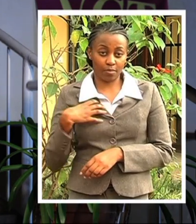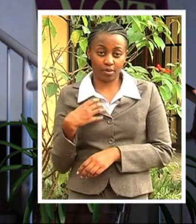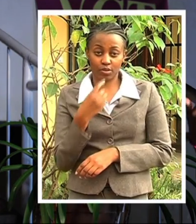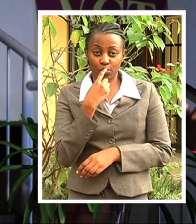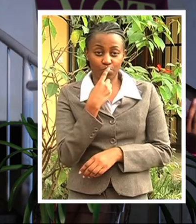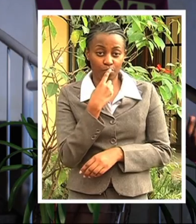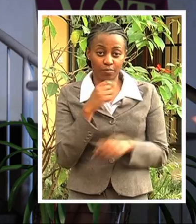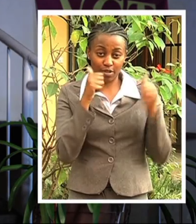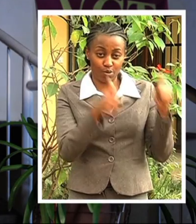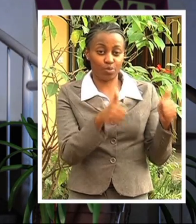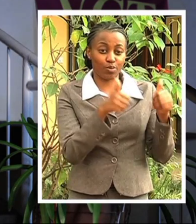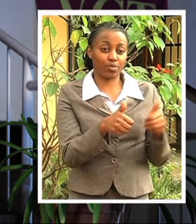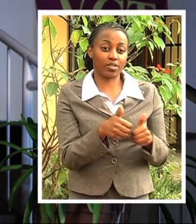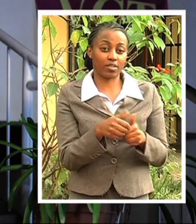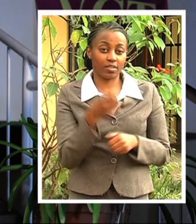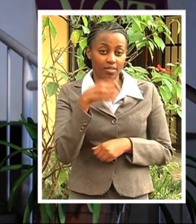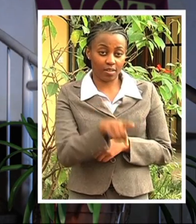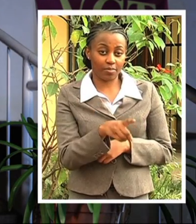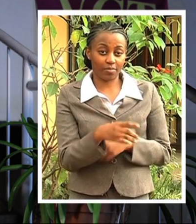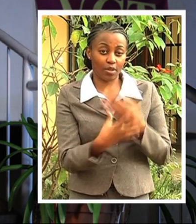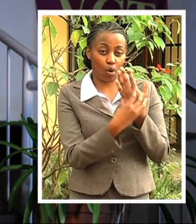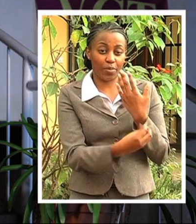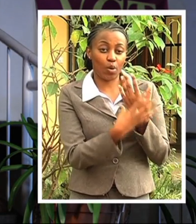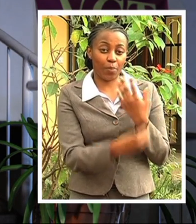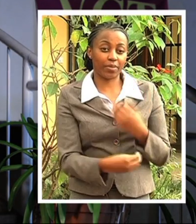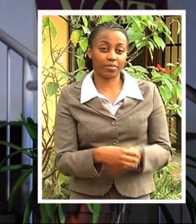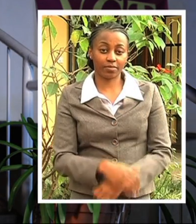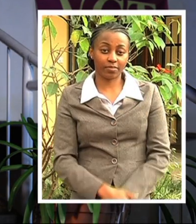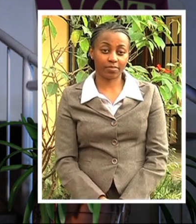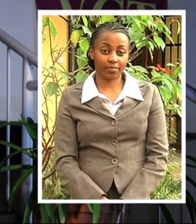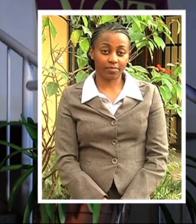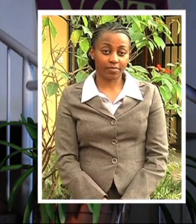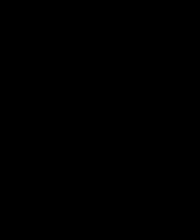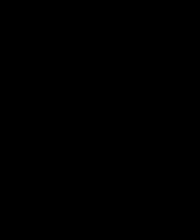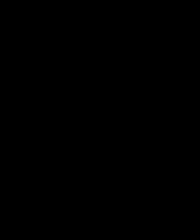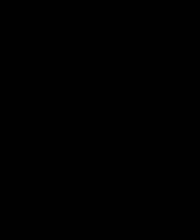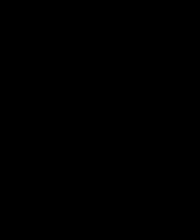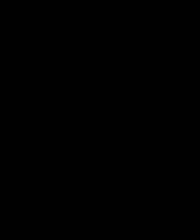But again, that is still a challenge to some people.